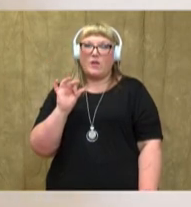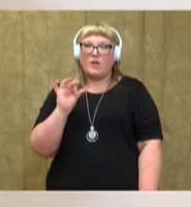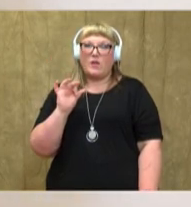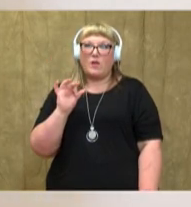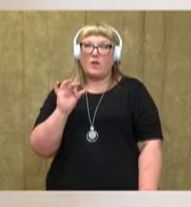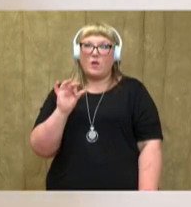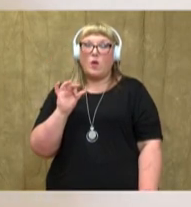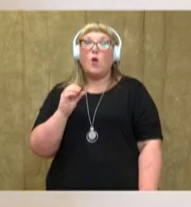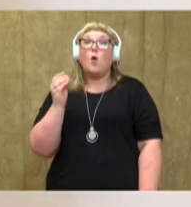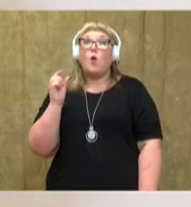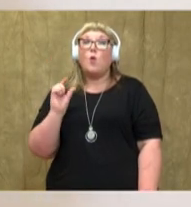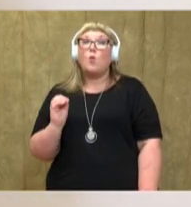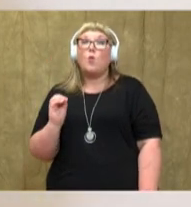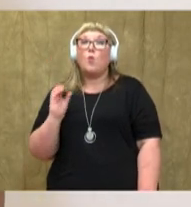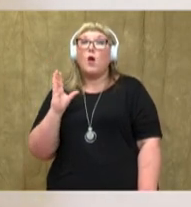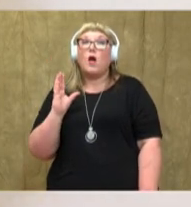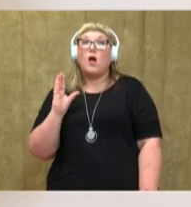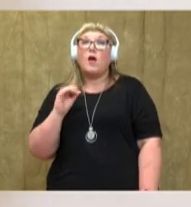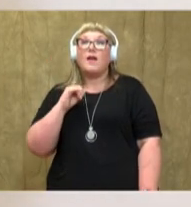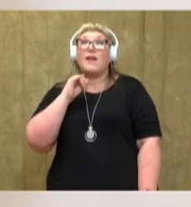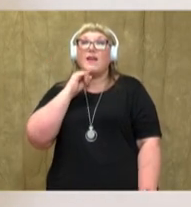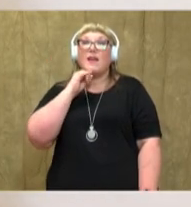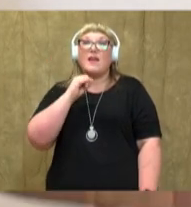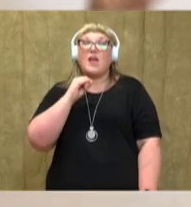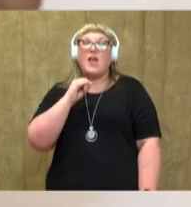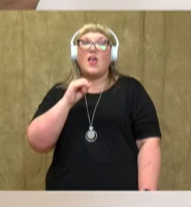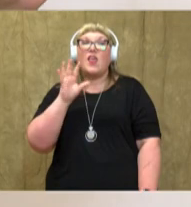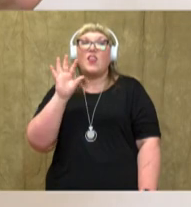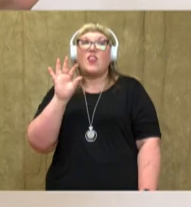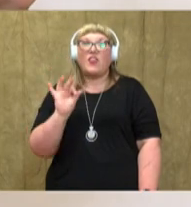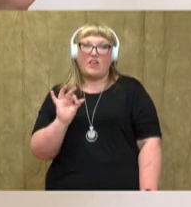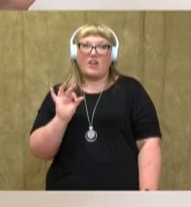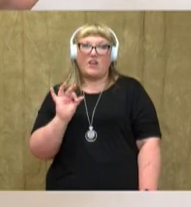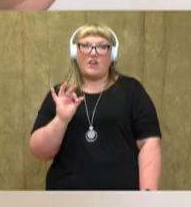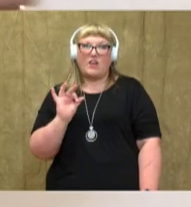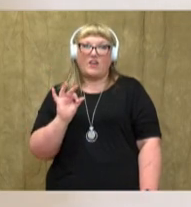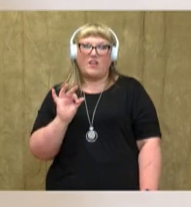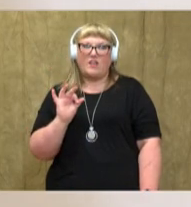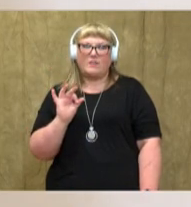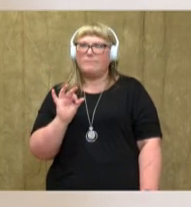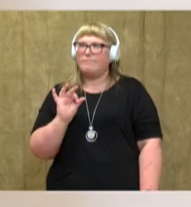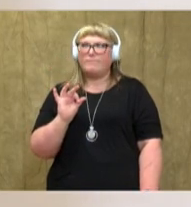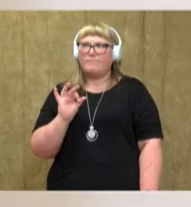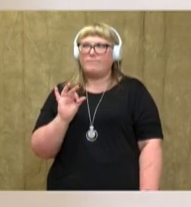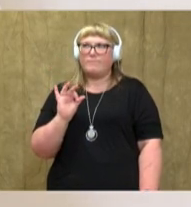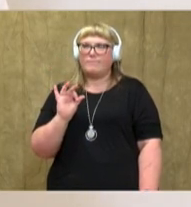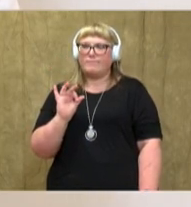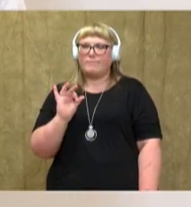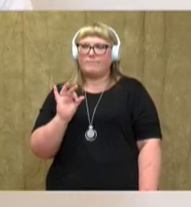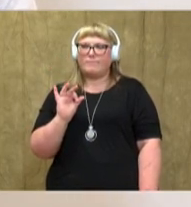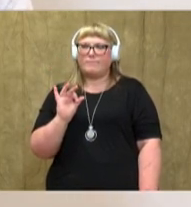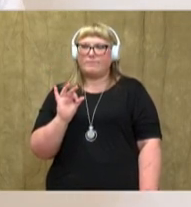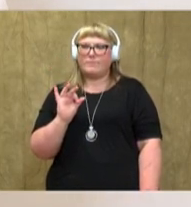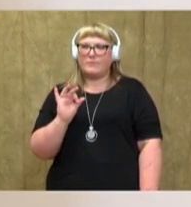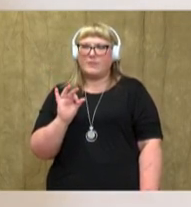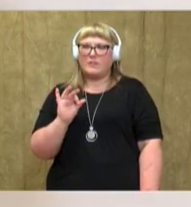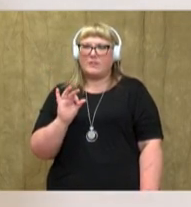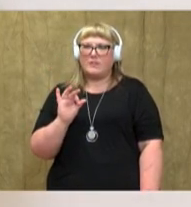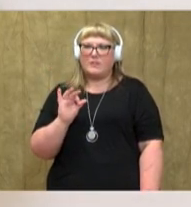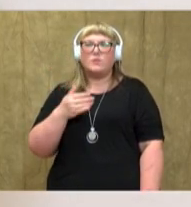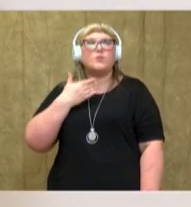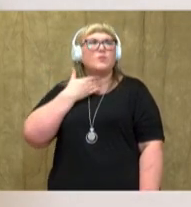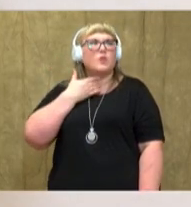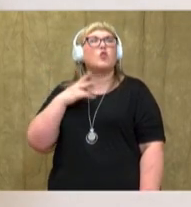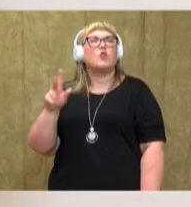With. With. I don't feel a strong burst of air, and I feel vibration as I'm saying the